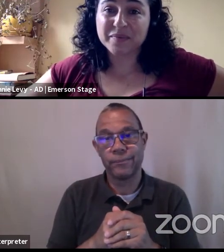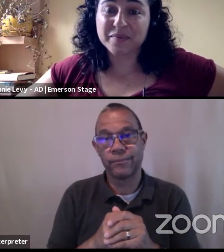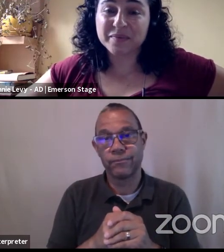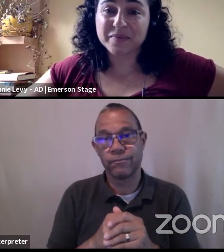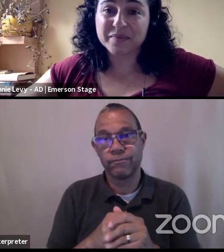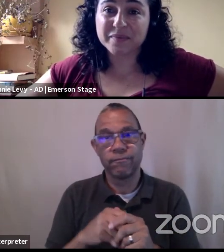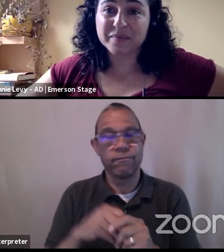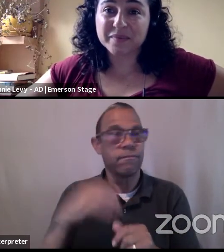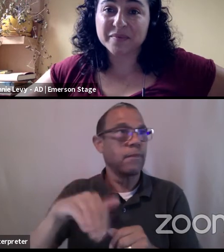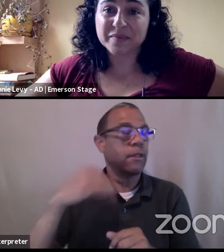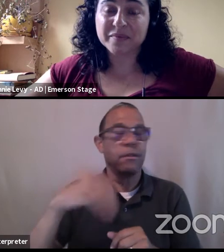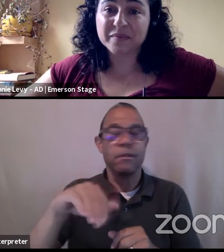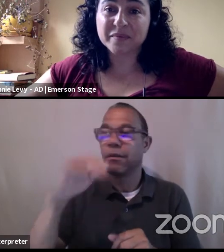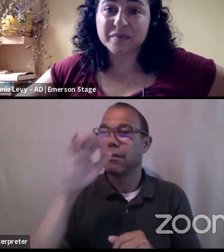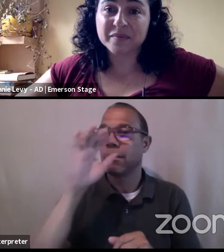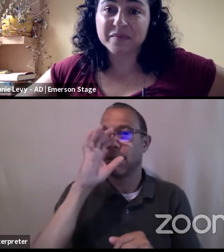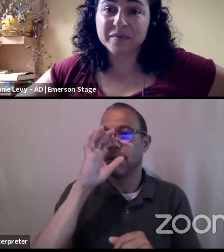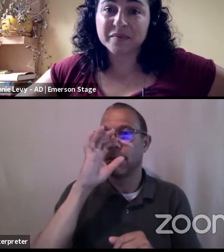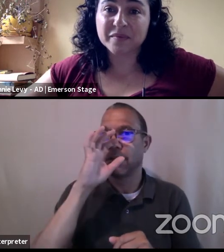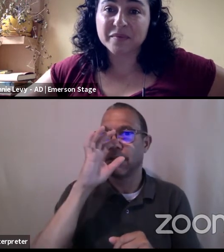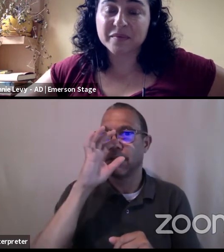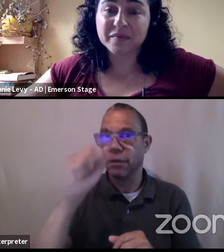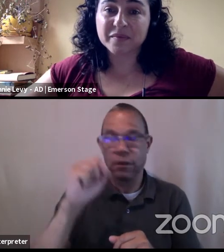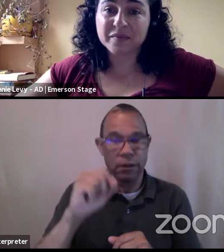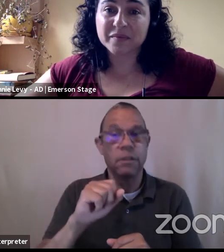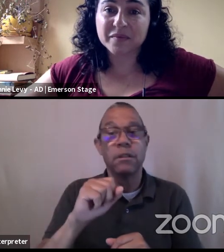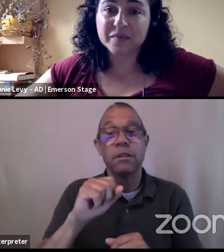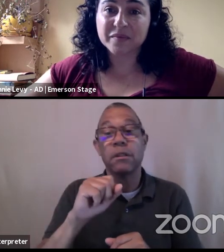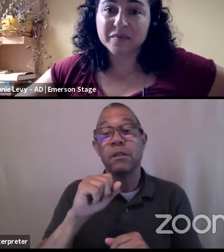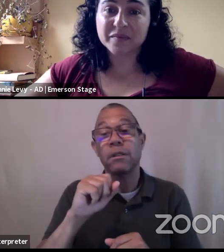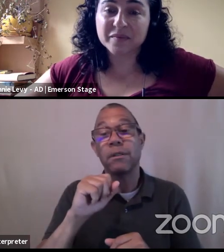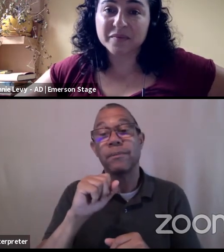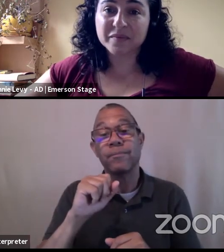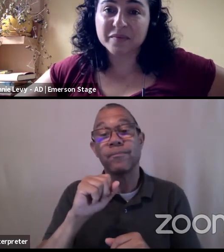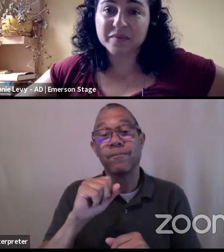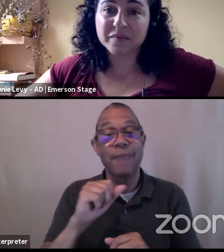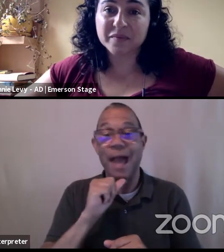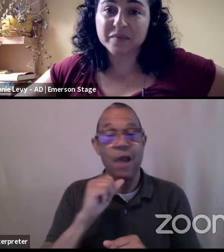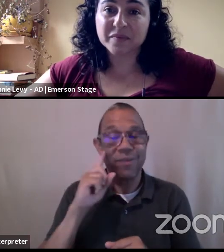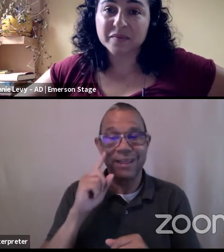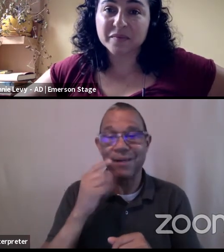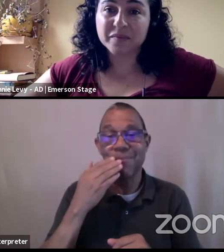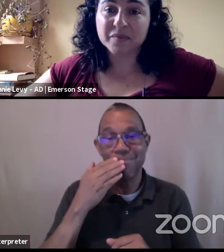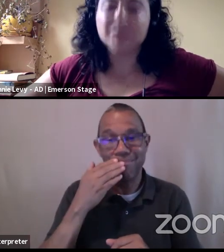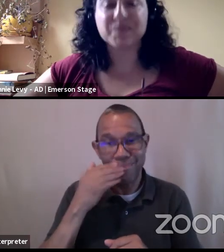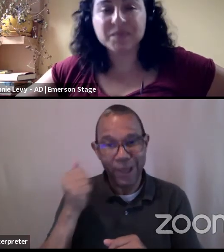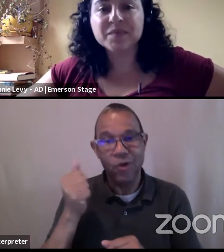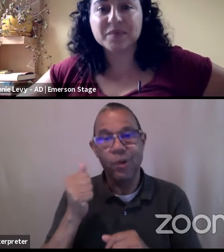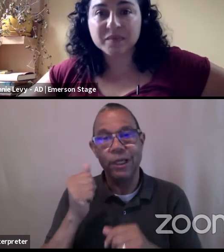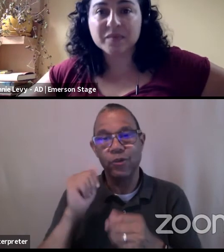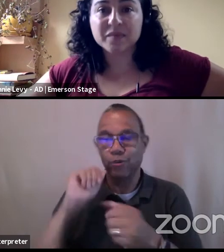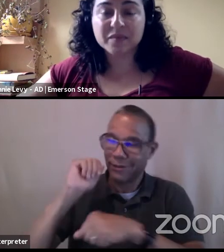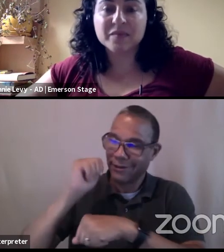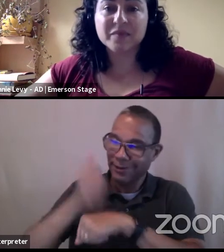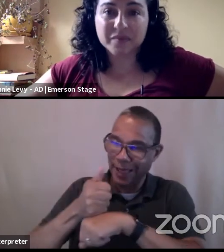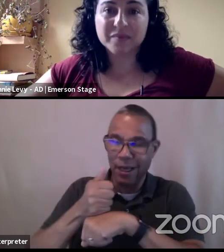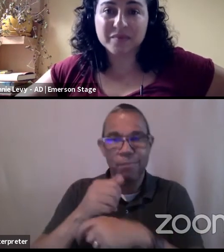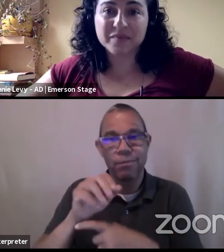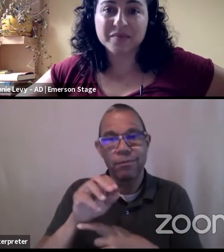interesting and I don't think there is a better way. I don't think there's a better way to stage right now, uh, waiting for